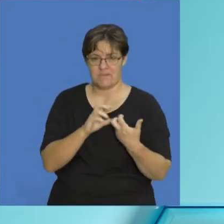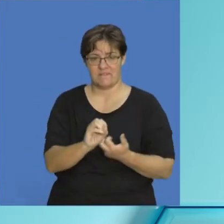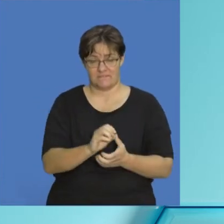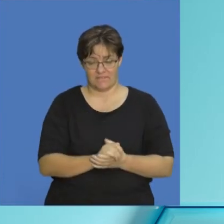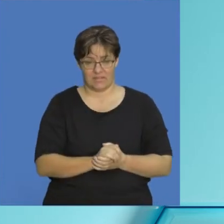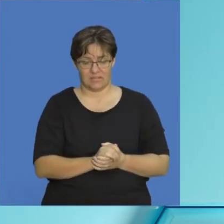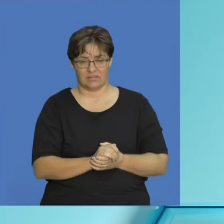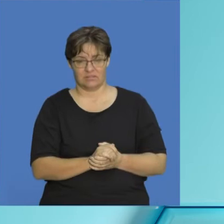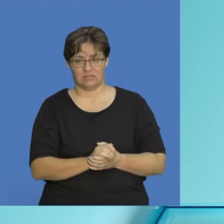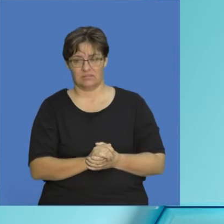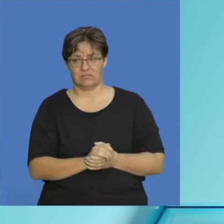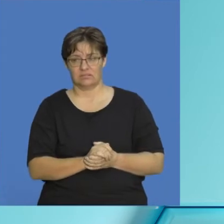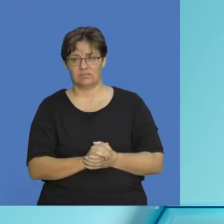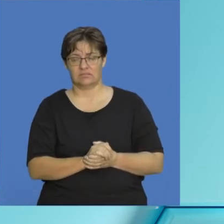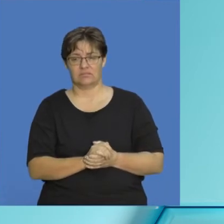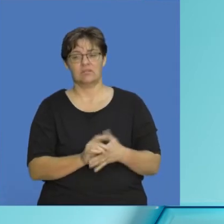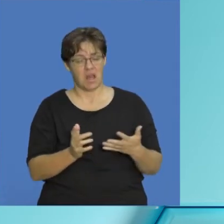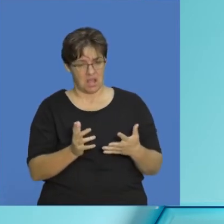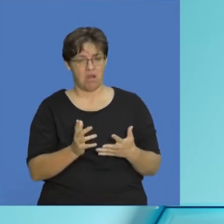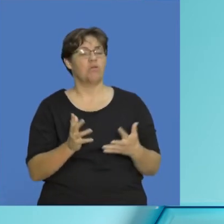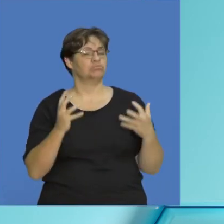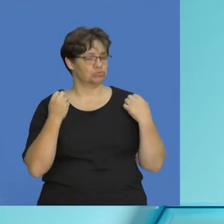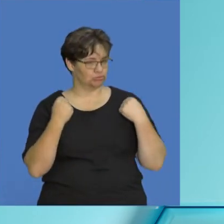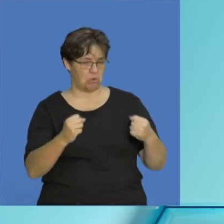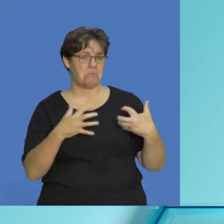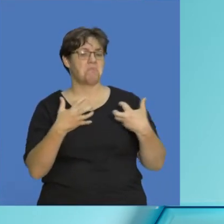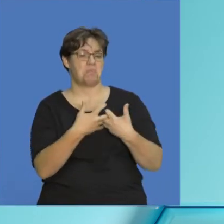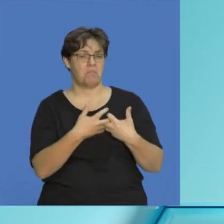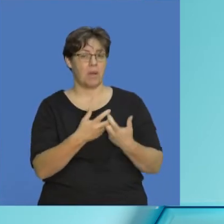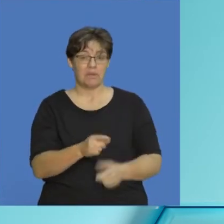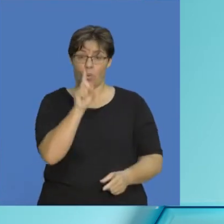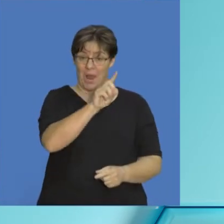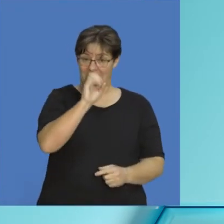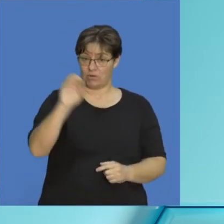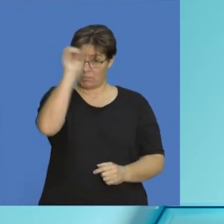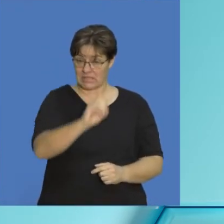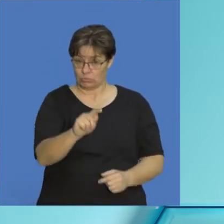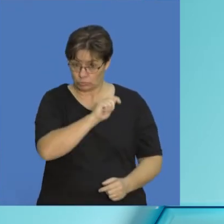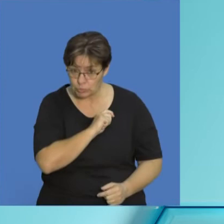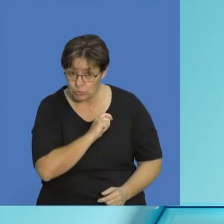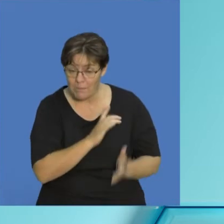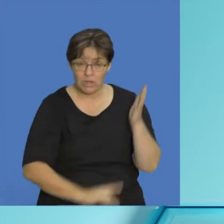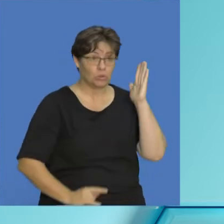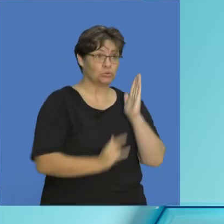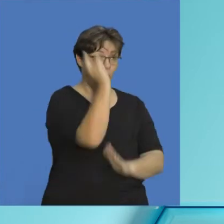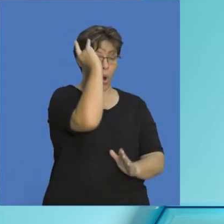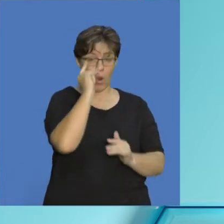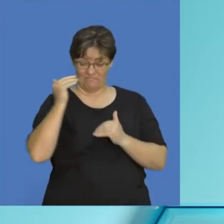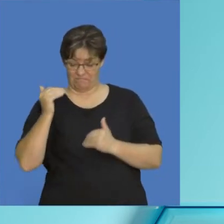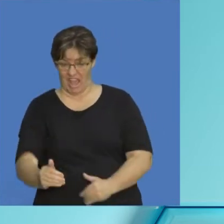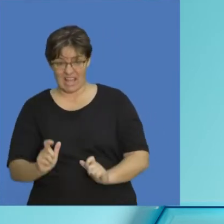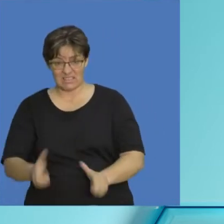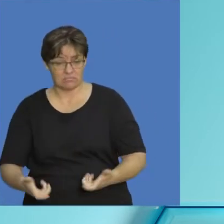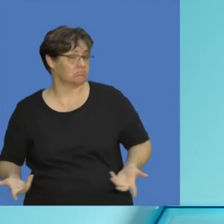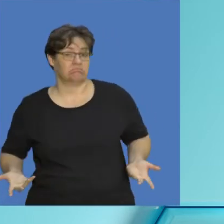correlation. Okay? So if you look at this, there is some strong correlation, but there's not 100% certain that it means if